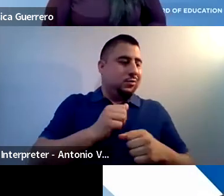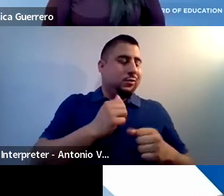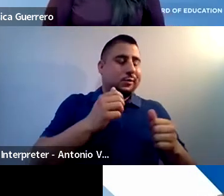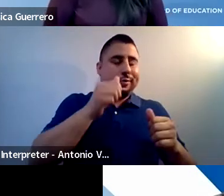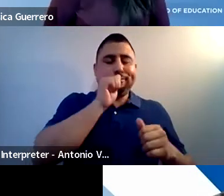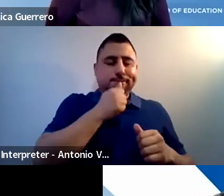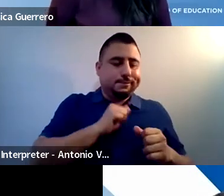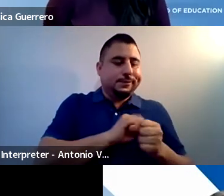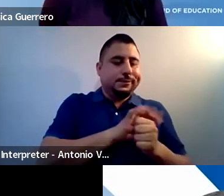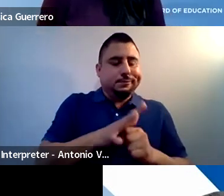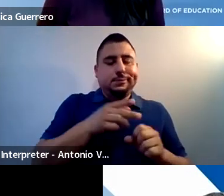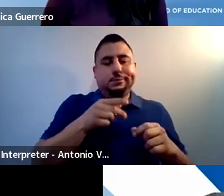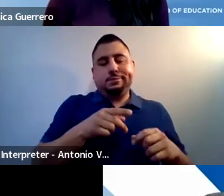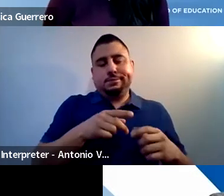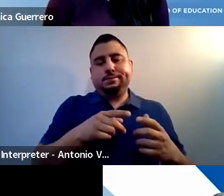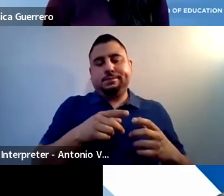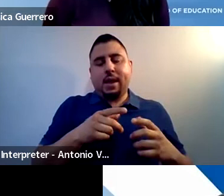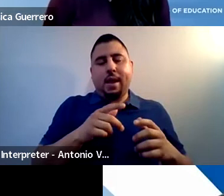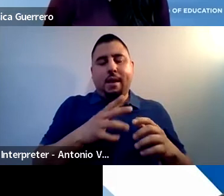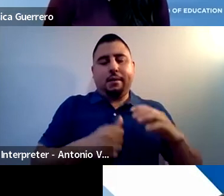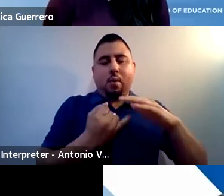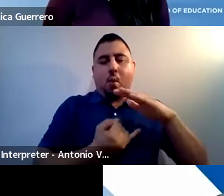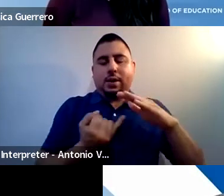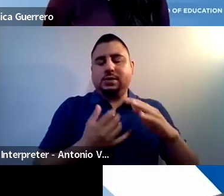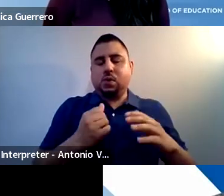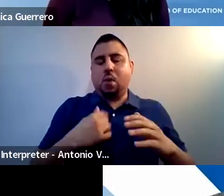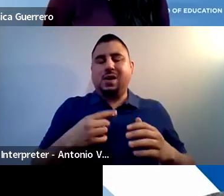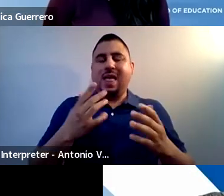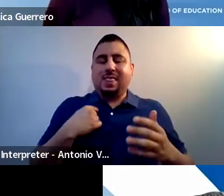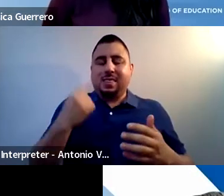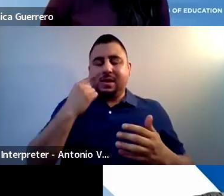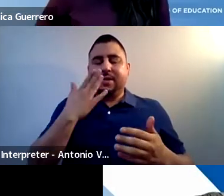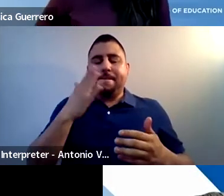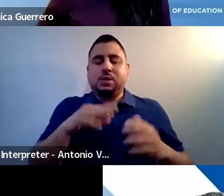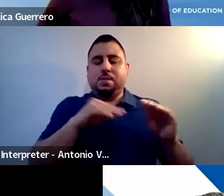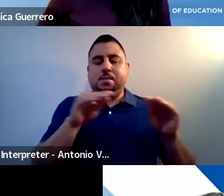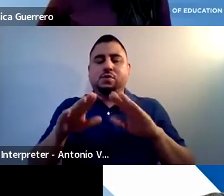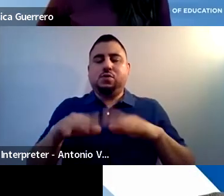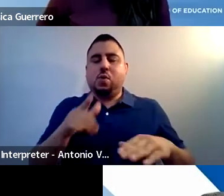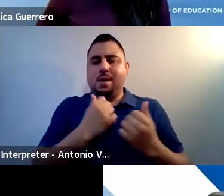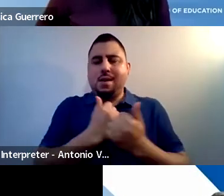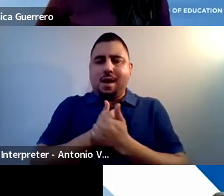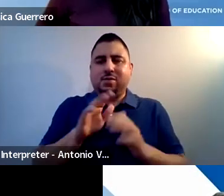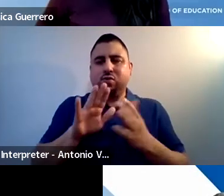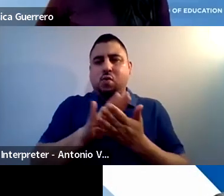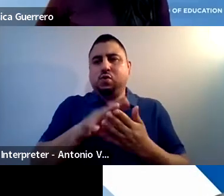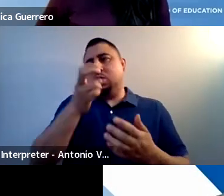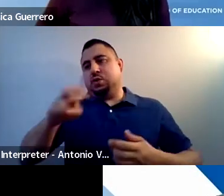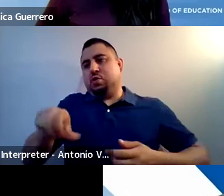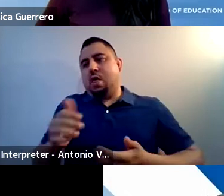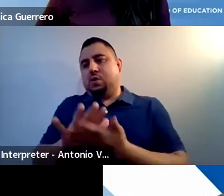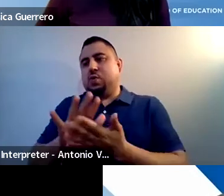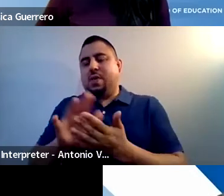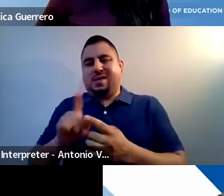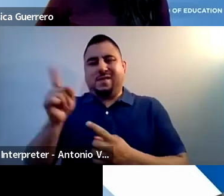learning during the pandemic, I think it would be very detrimental to have to move children who have grown to love their school to another school that logistically is